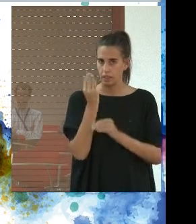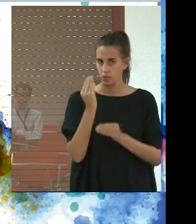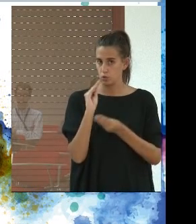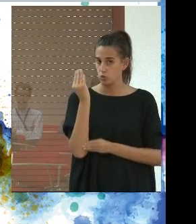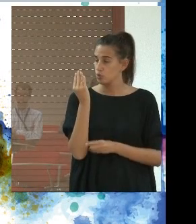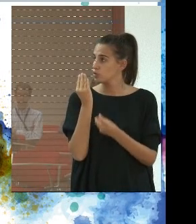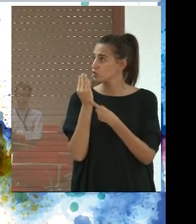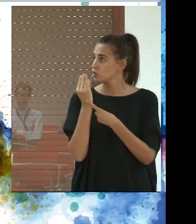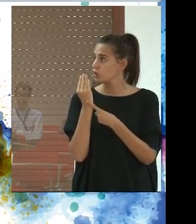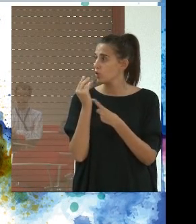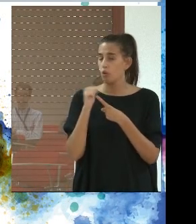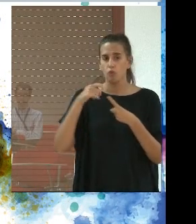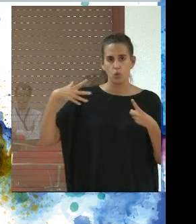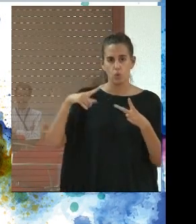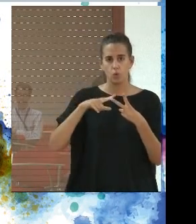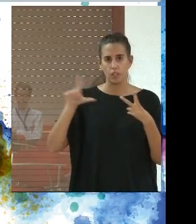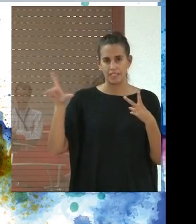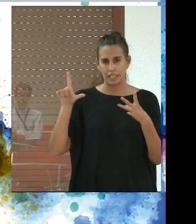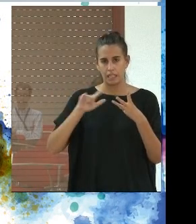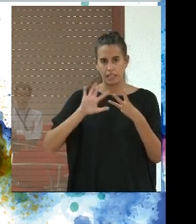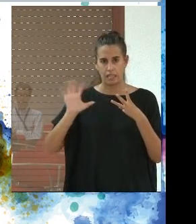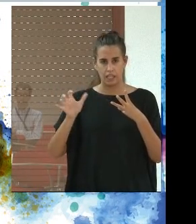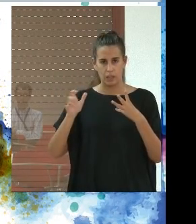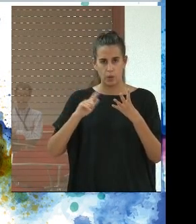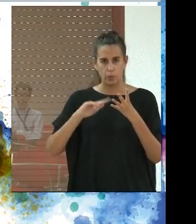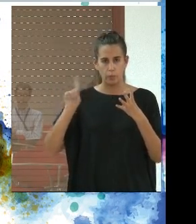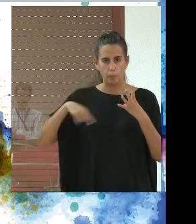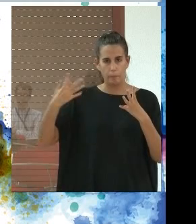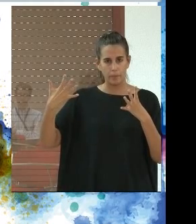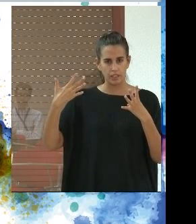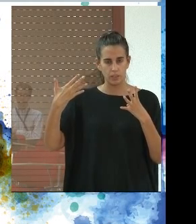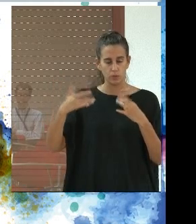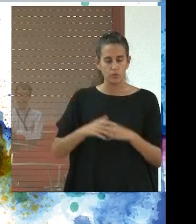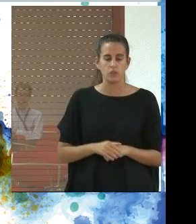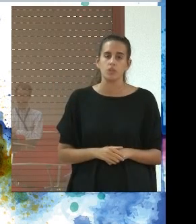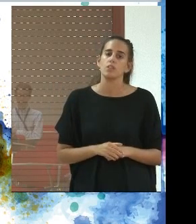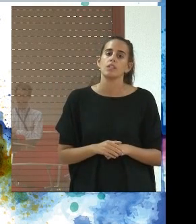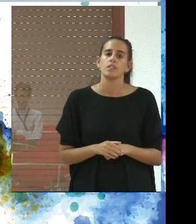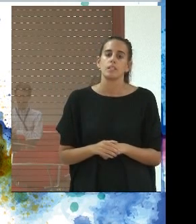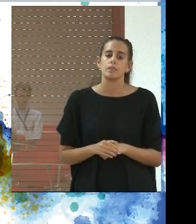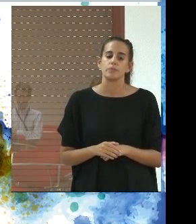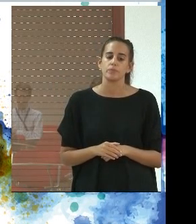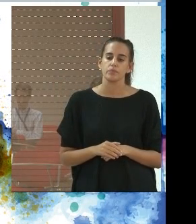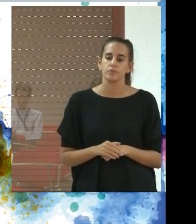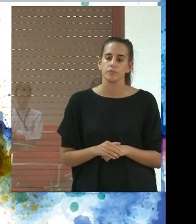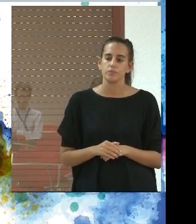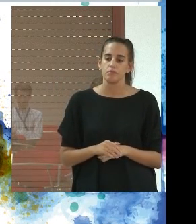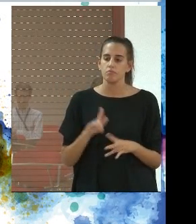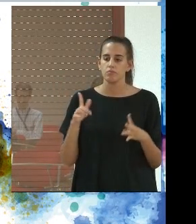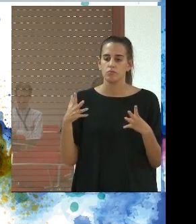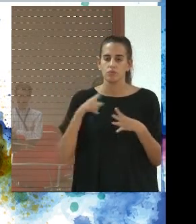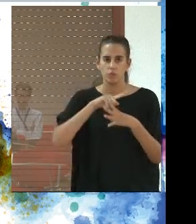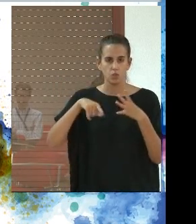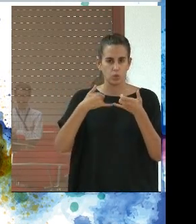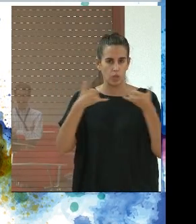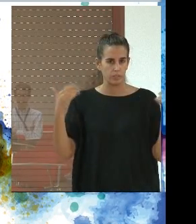way. We have 4 devices: a lamp, a radio, a fan, and a